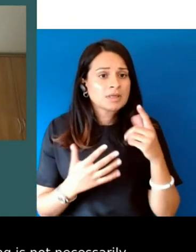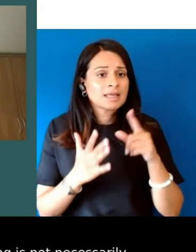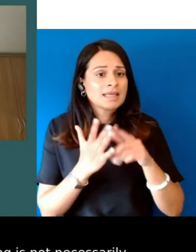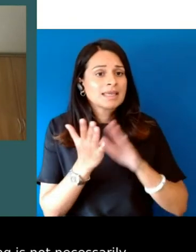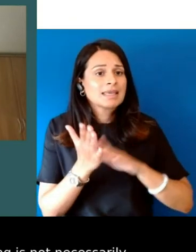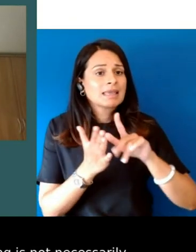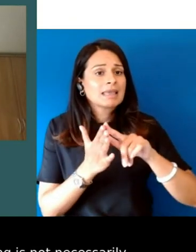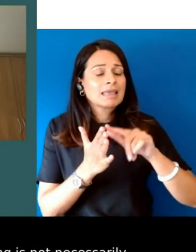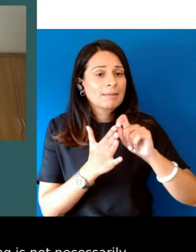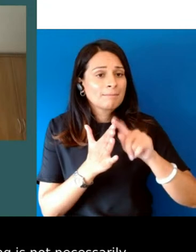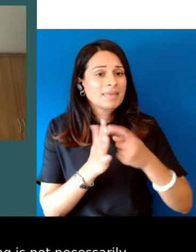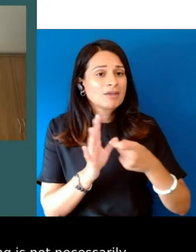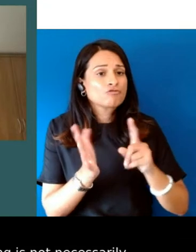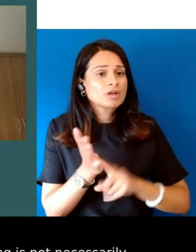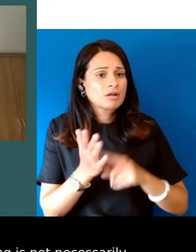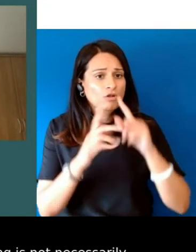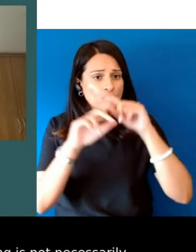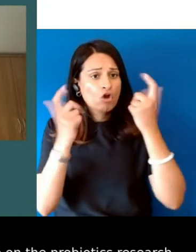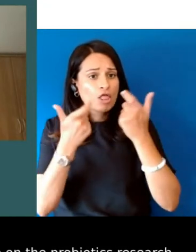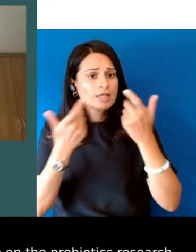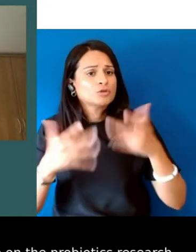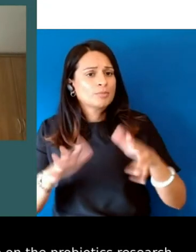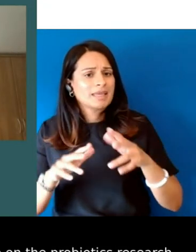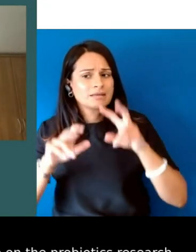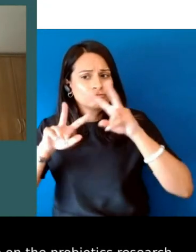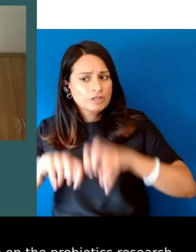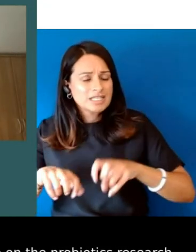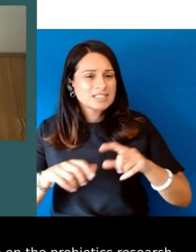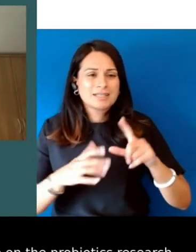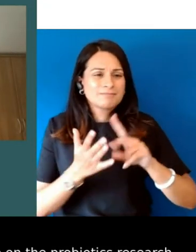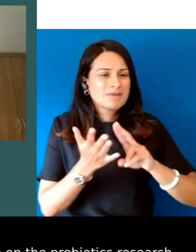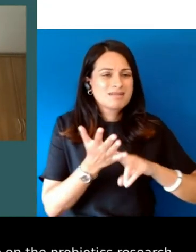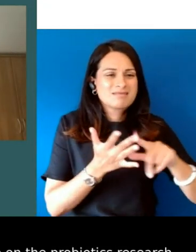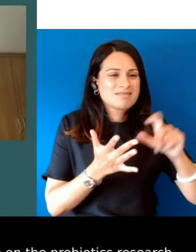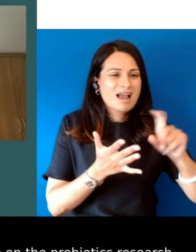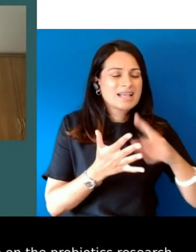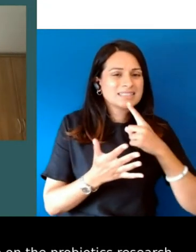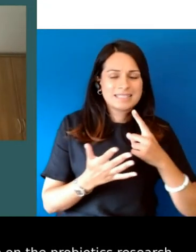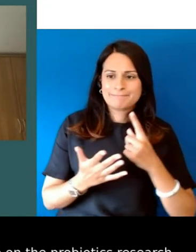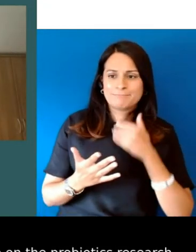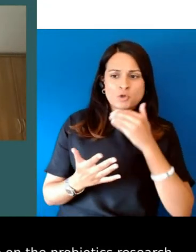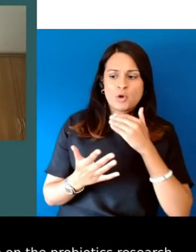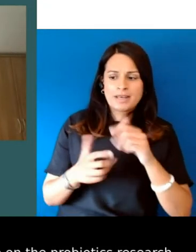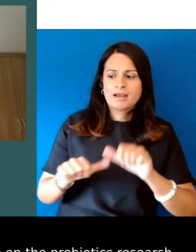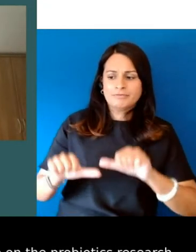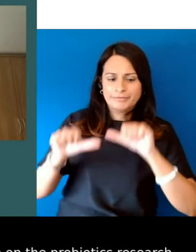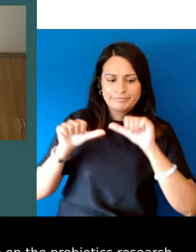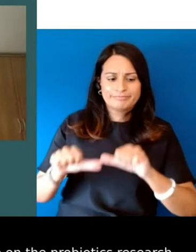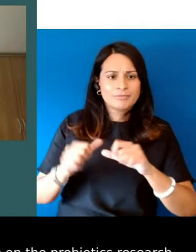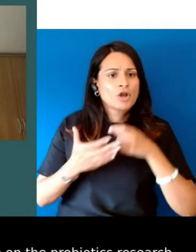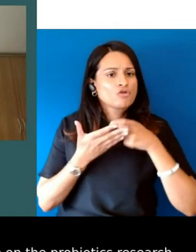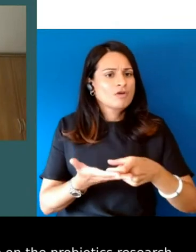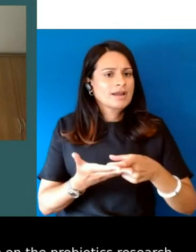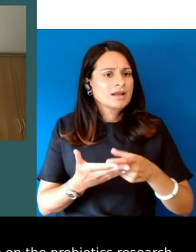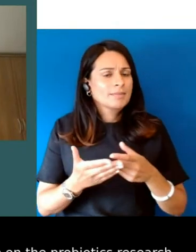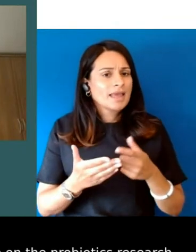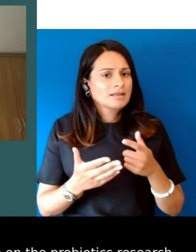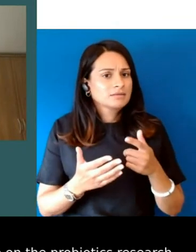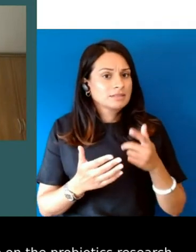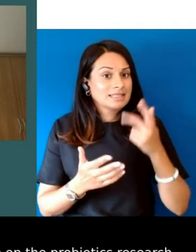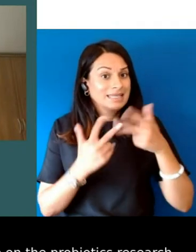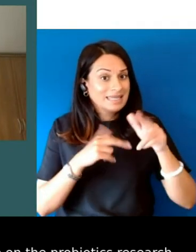i think nice has said it wasn't conclusive enough to certainly recommend probiotics through pregnancy but that's sort of